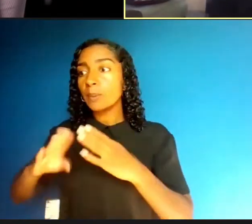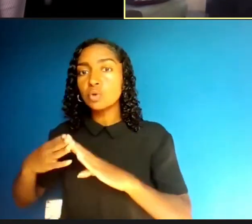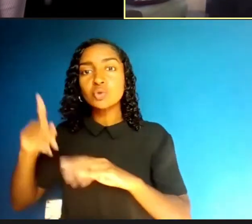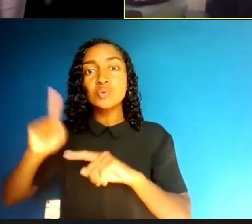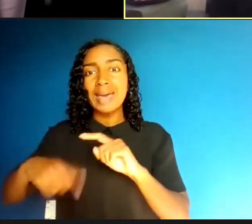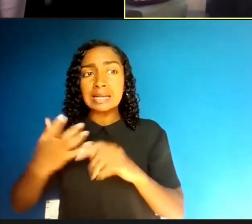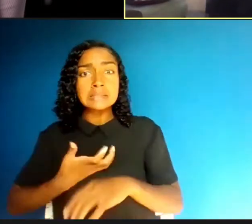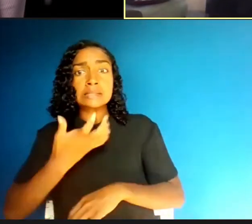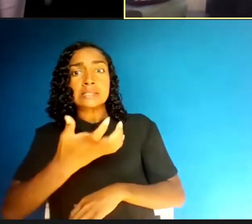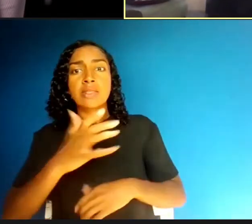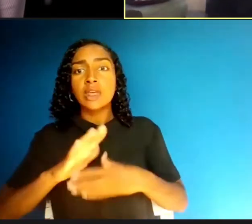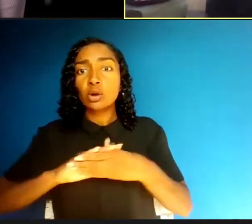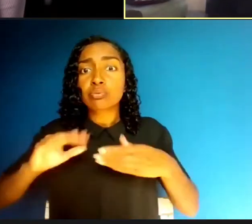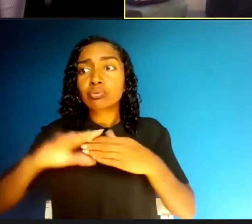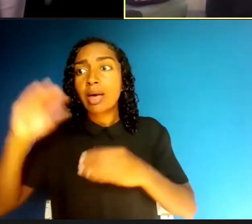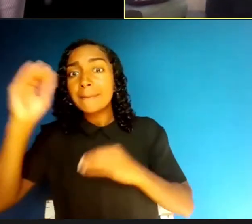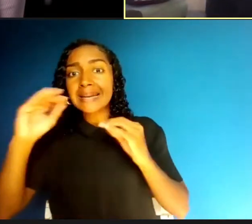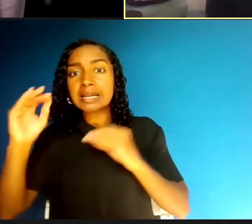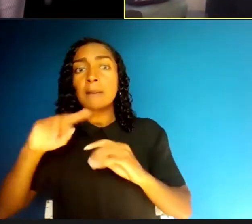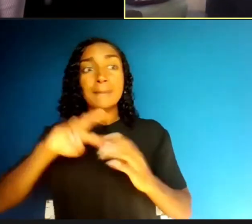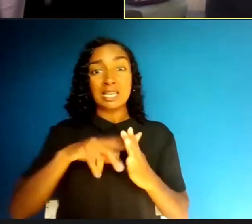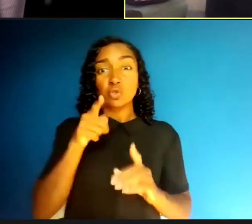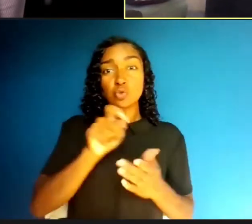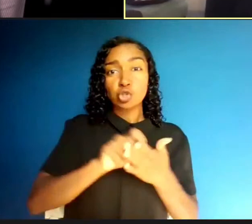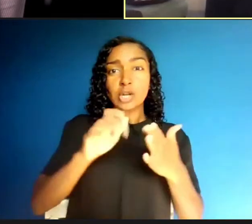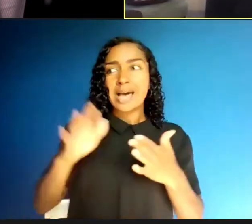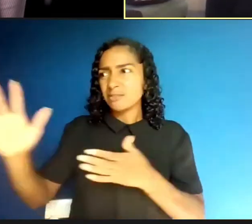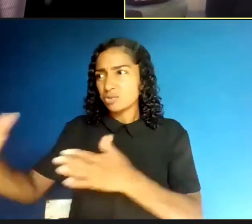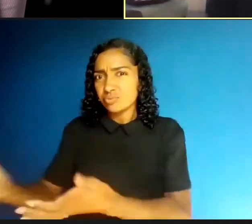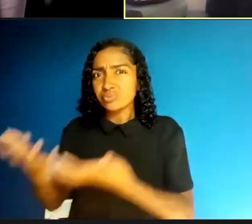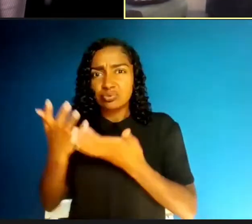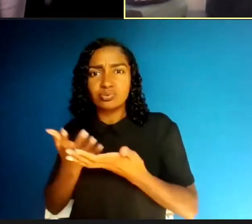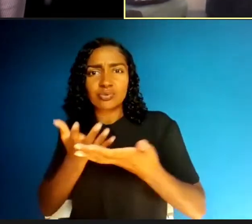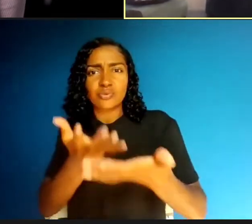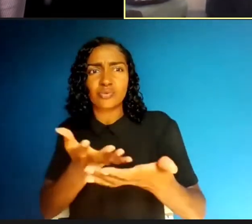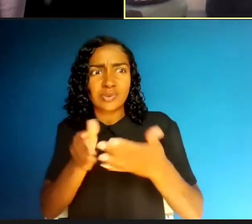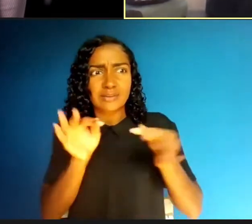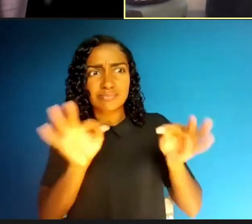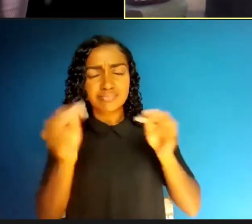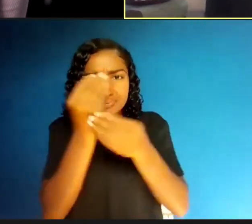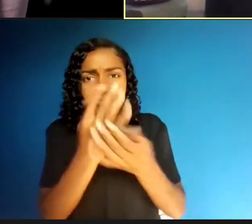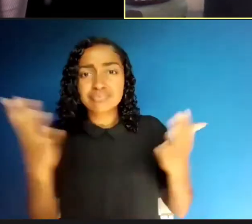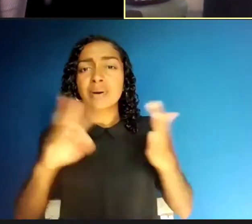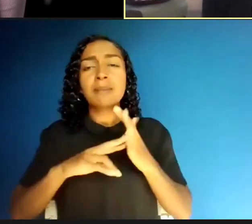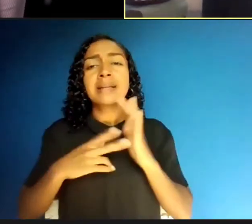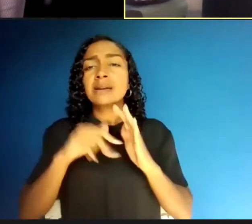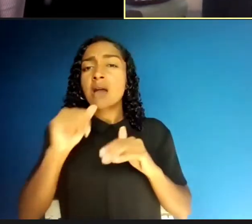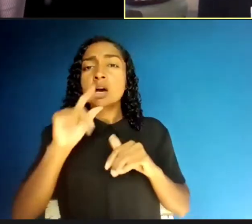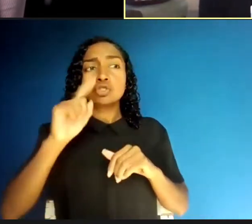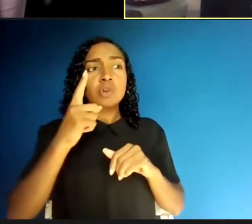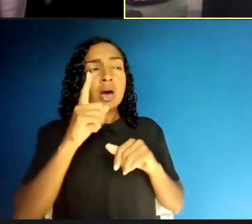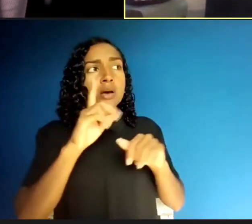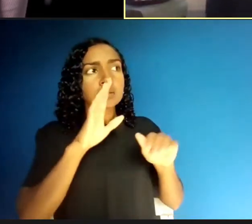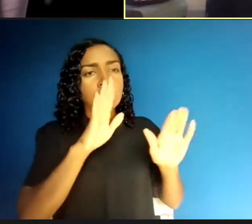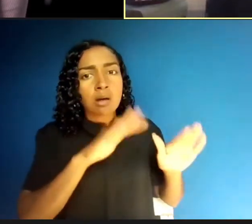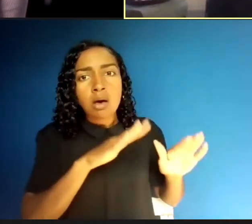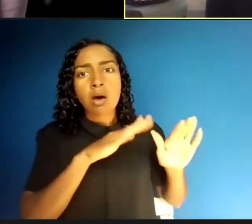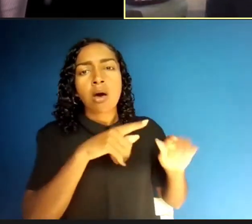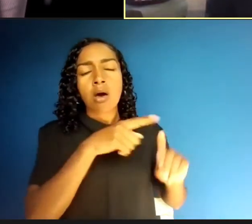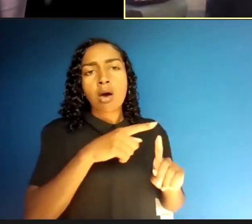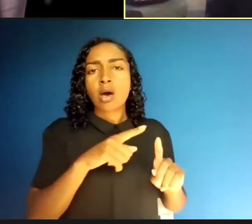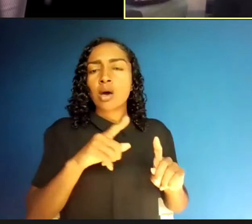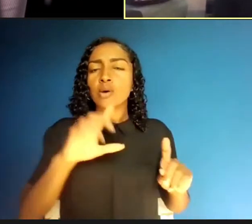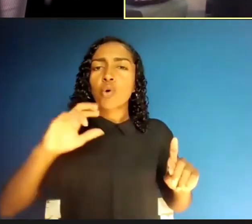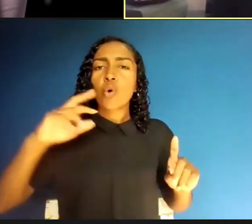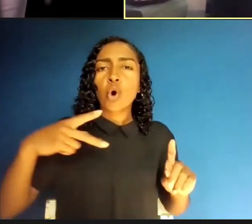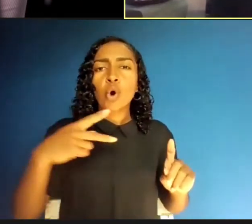automatically means you're not over-indexing on corporate interests and wealthy people and people who have millions and millions of Twitter